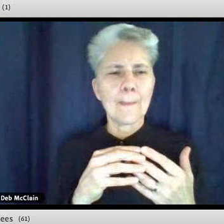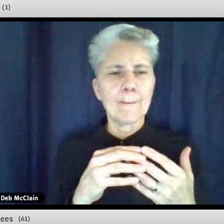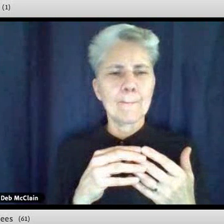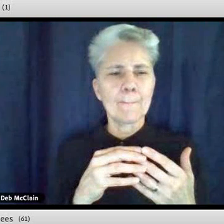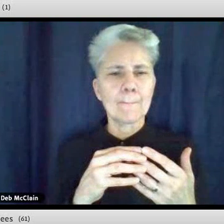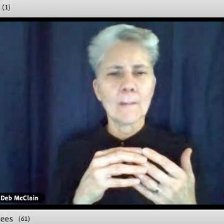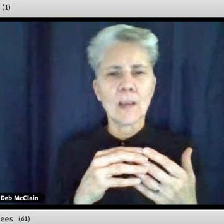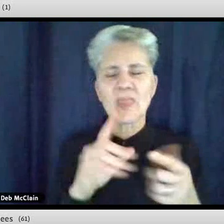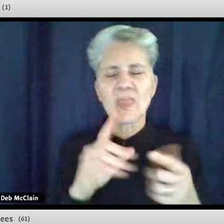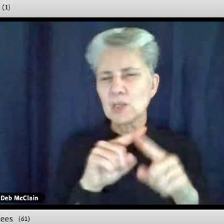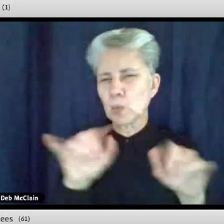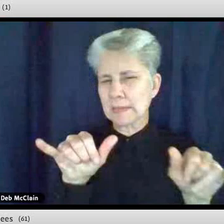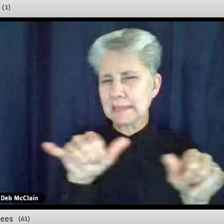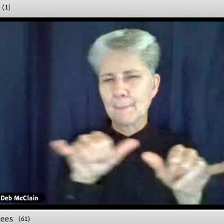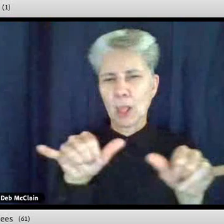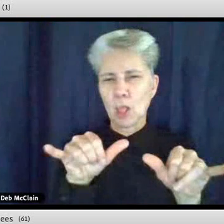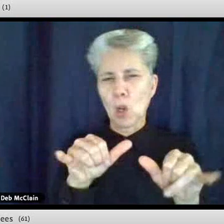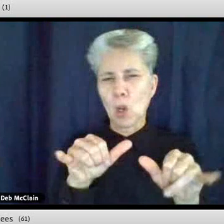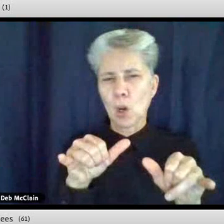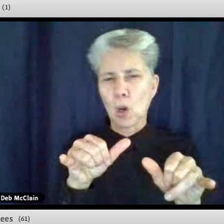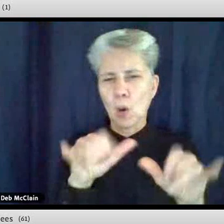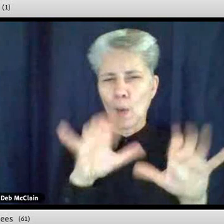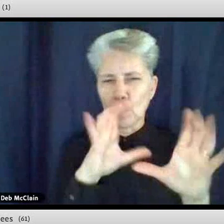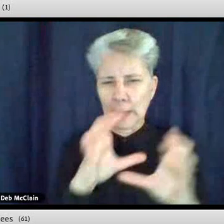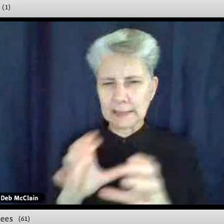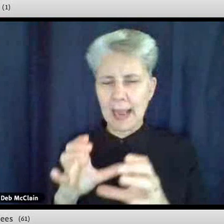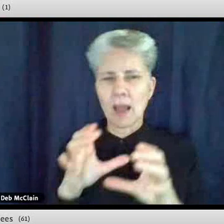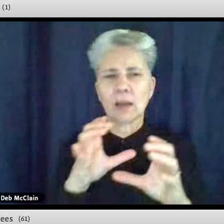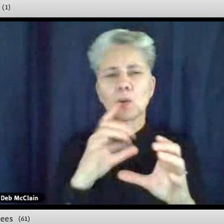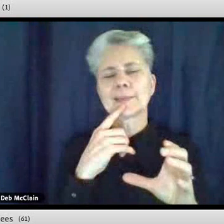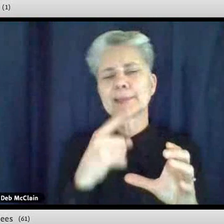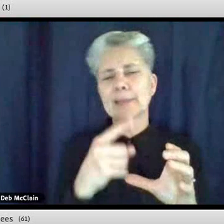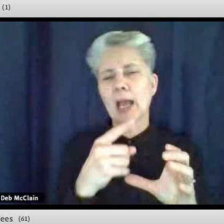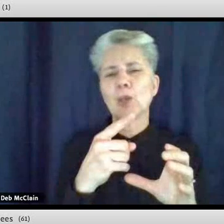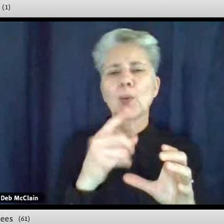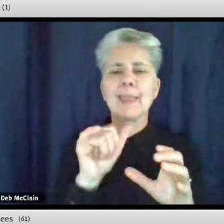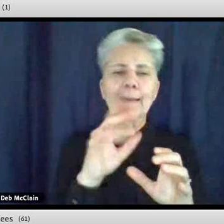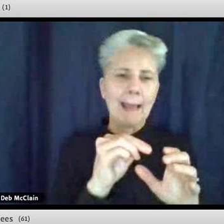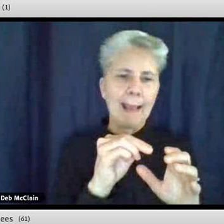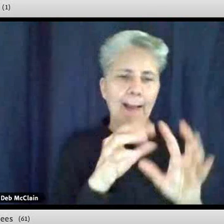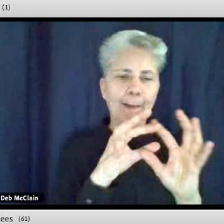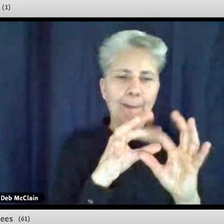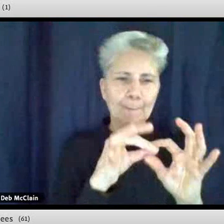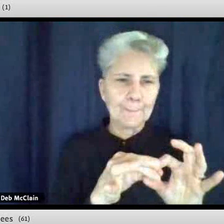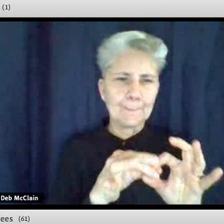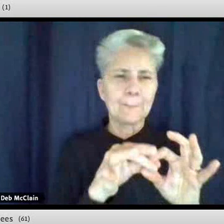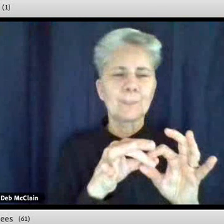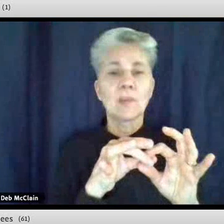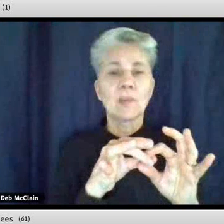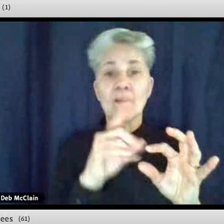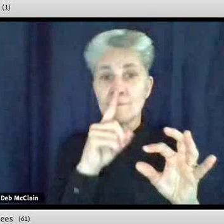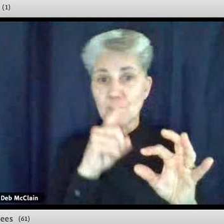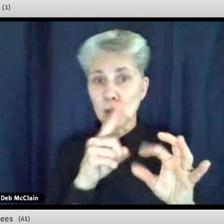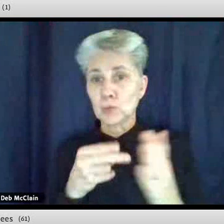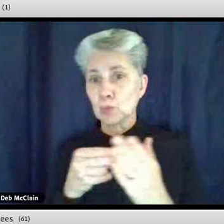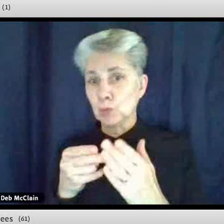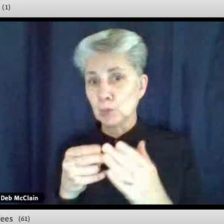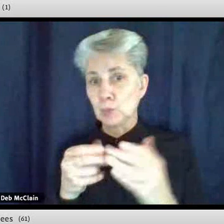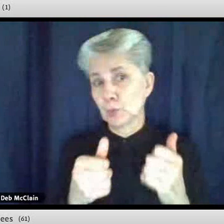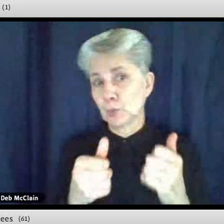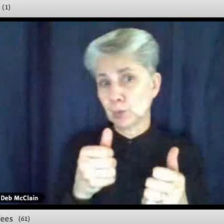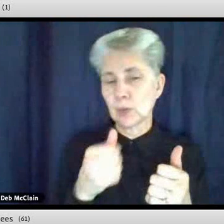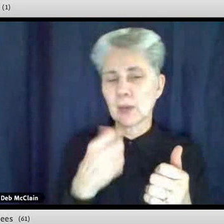similar breakdown where they tell you the claim, whether it's false or not, and they'll